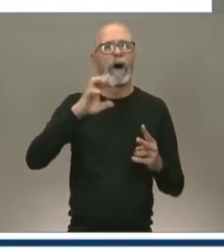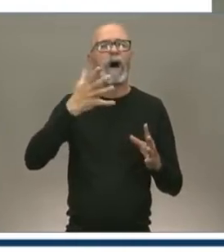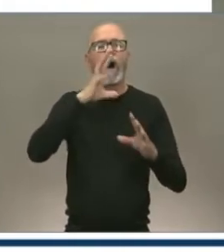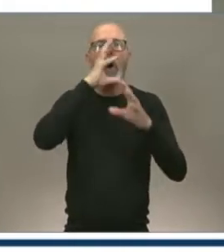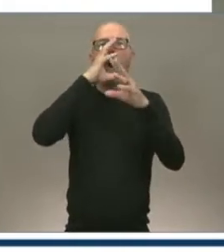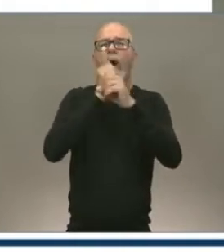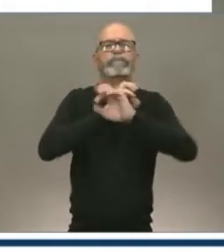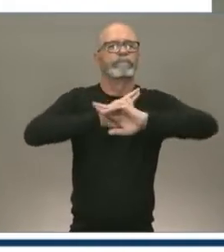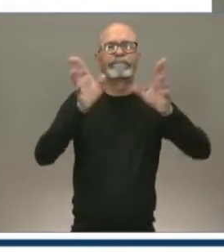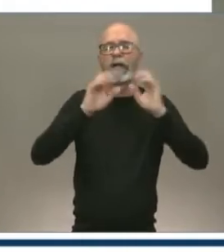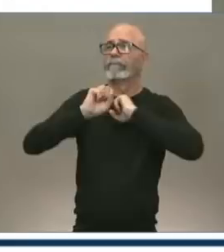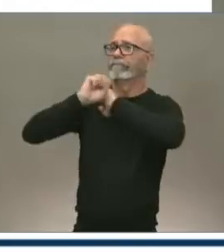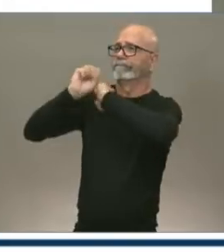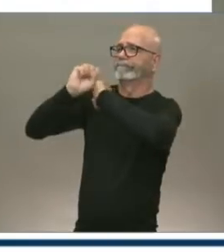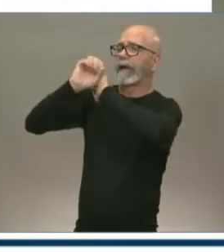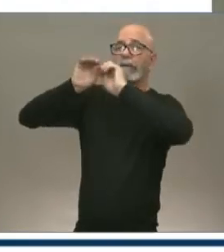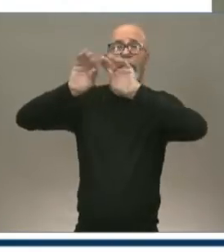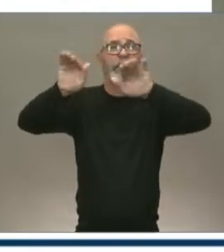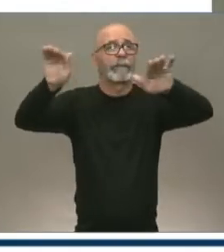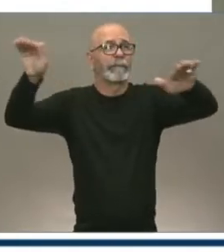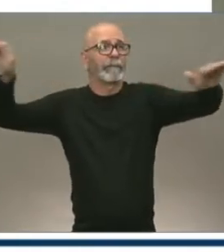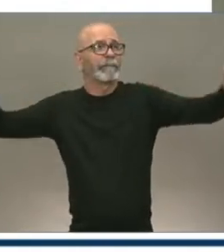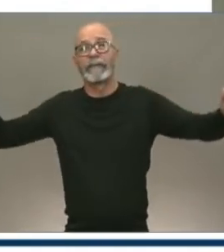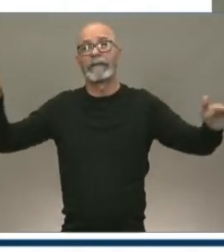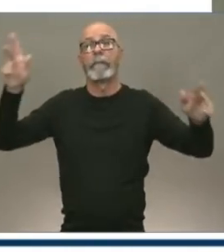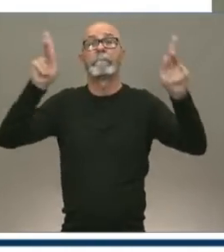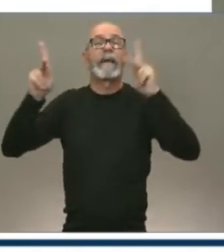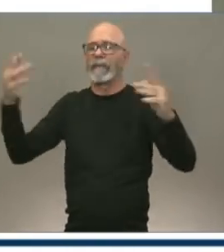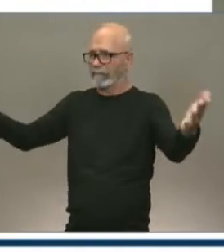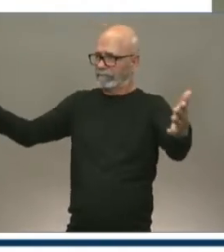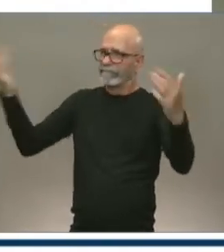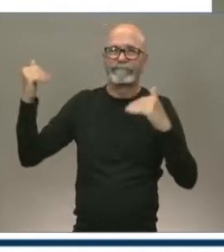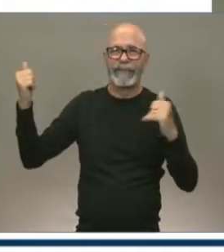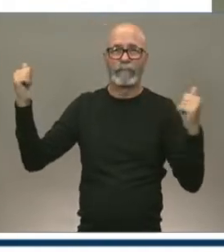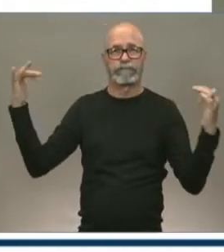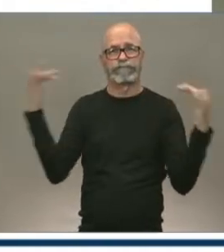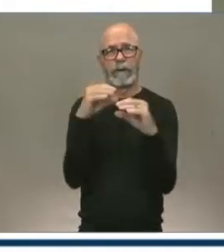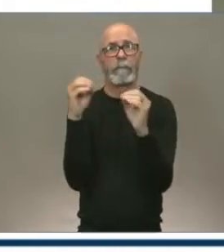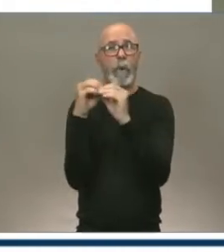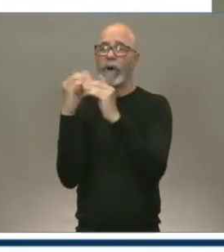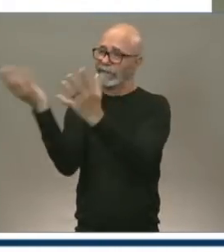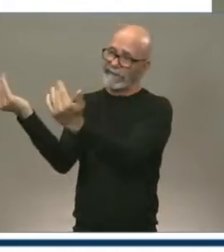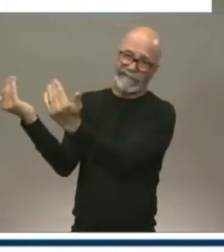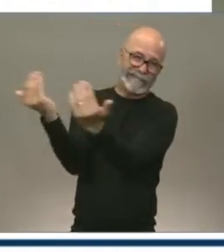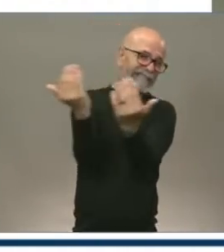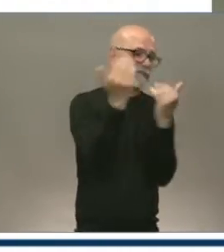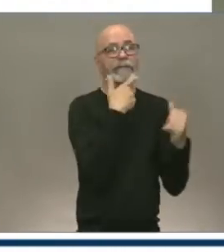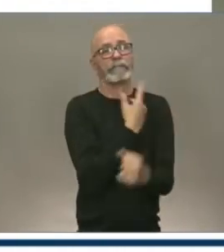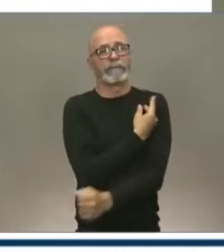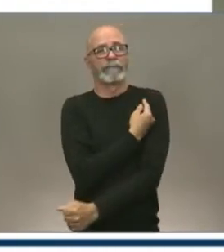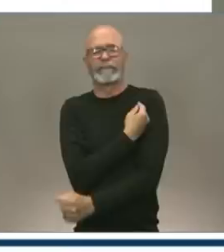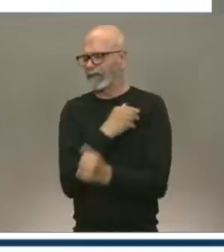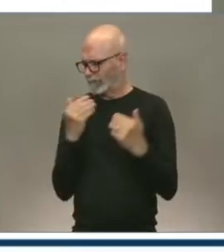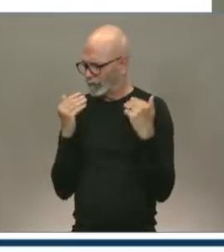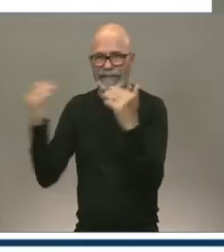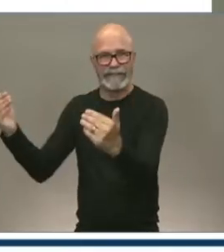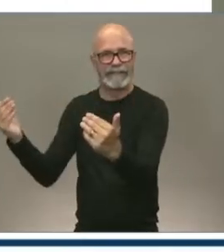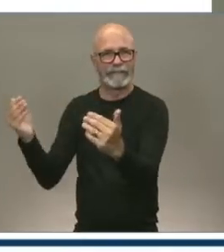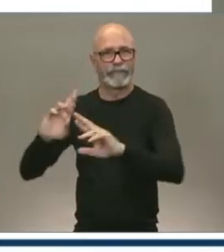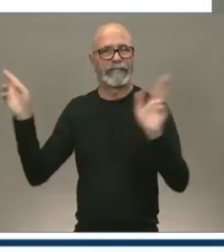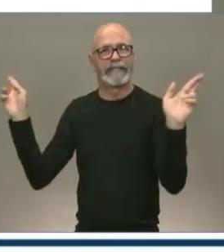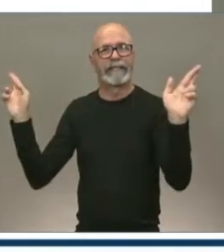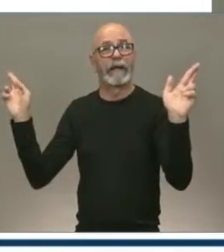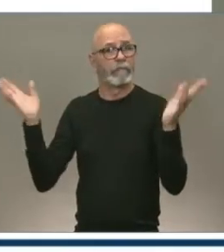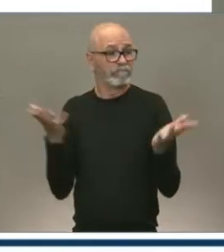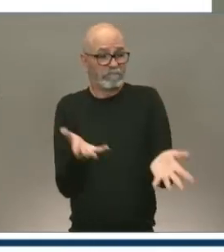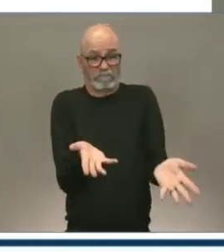all the capacity that we ready to go to increase, to able to absorb and deliver increasing amounts of vaccine. So